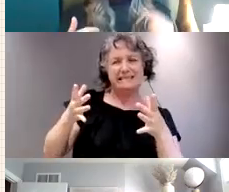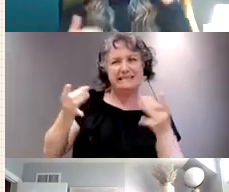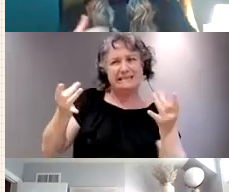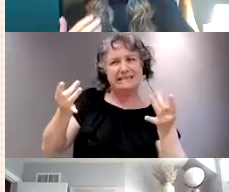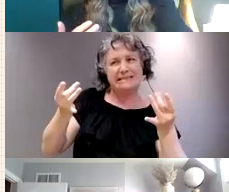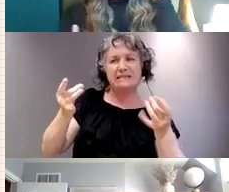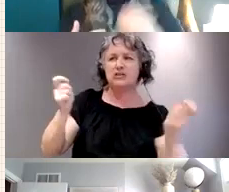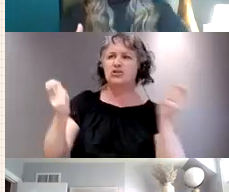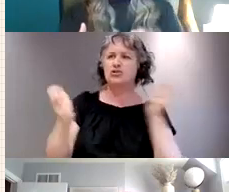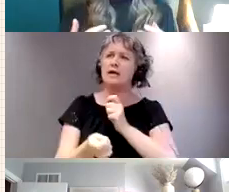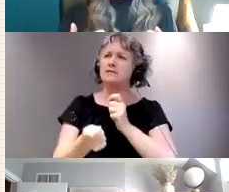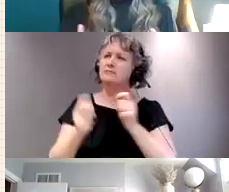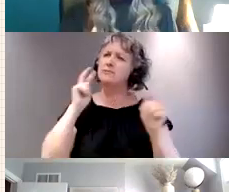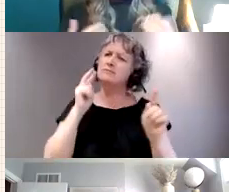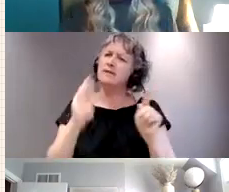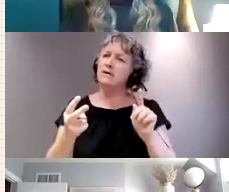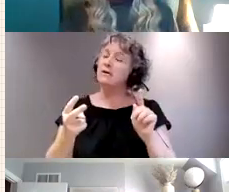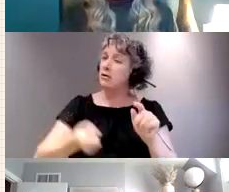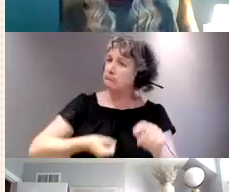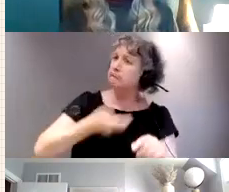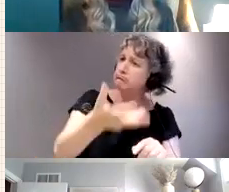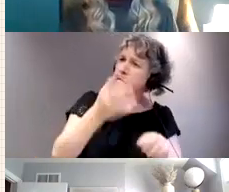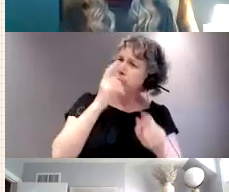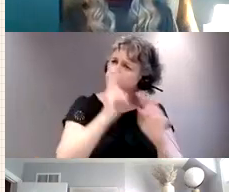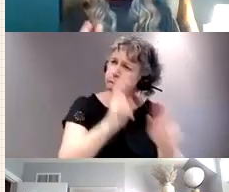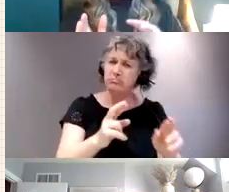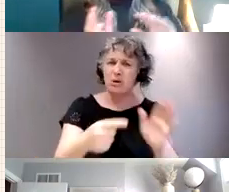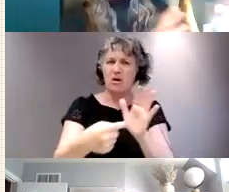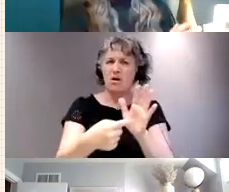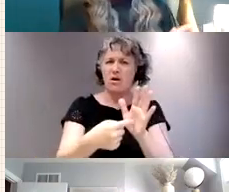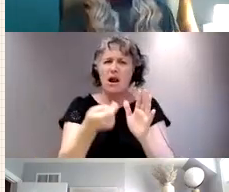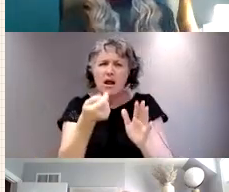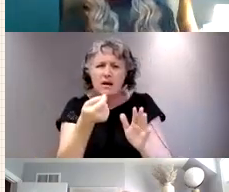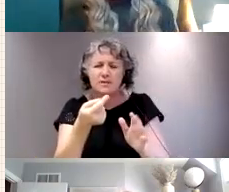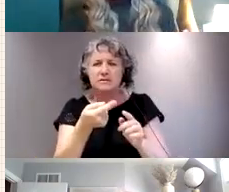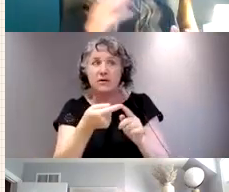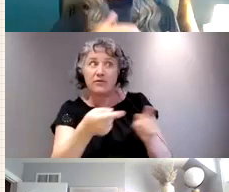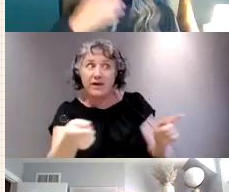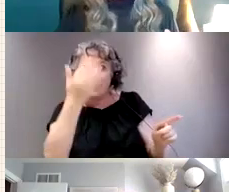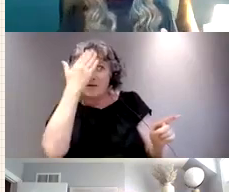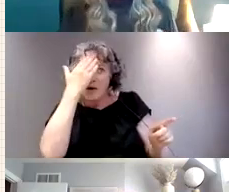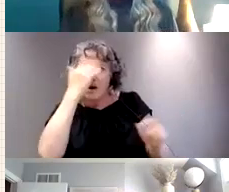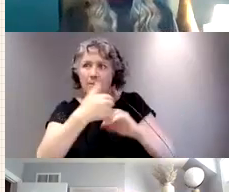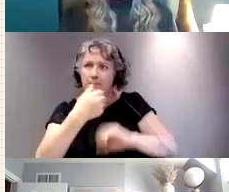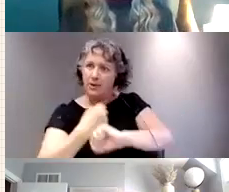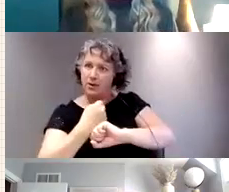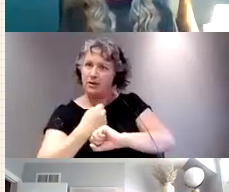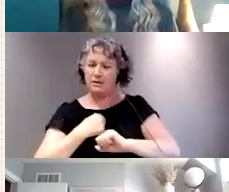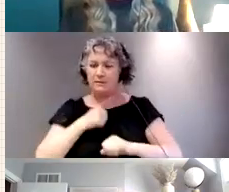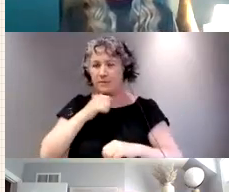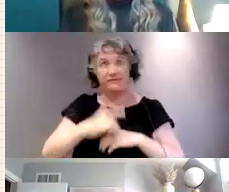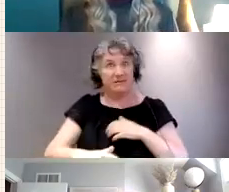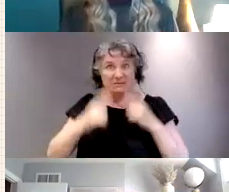say, yes, you can, and you can be respectful, and maybe you owe it to them a little bit so that you're setting them up for success when you're not available to make